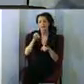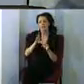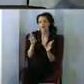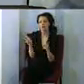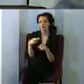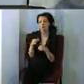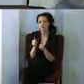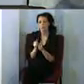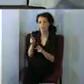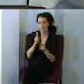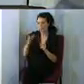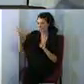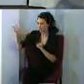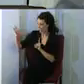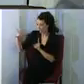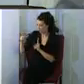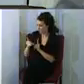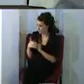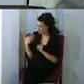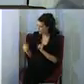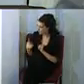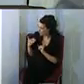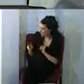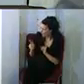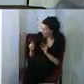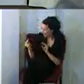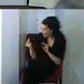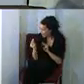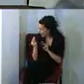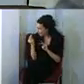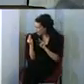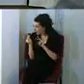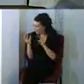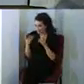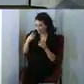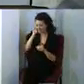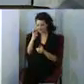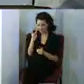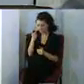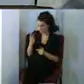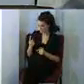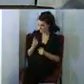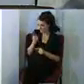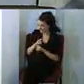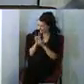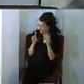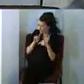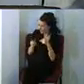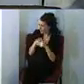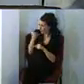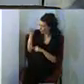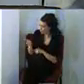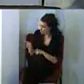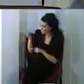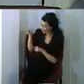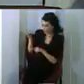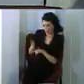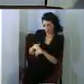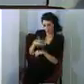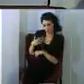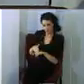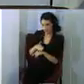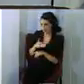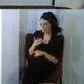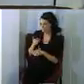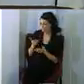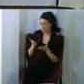and they've gravitated towards you? They've gravitated towards you because they see that there's something different about you than there is about